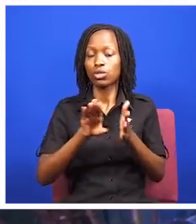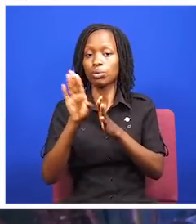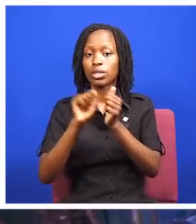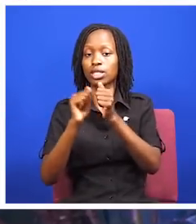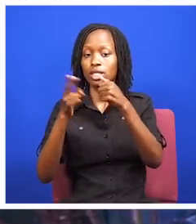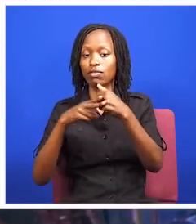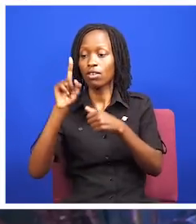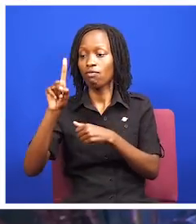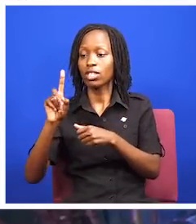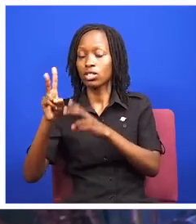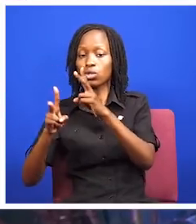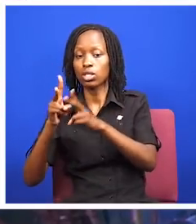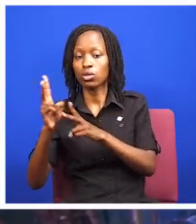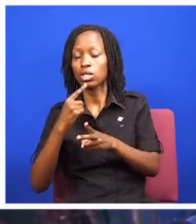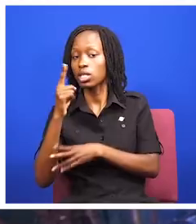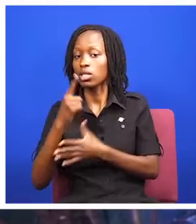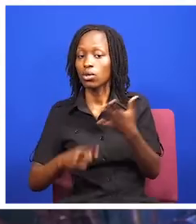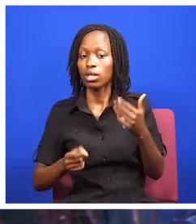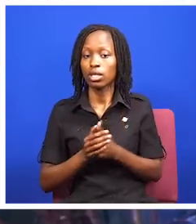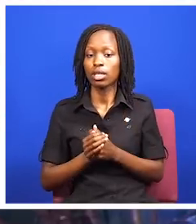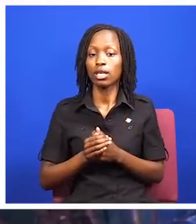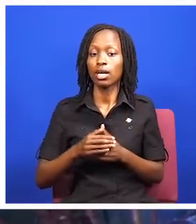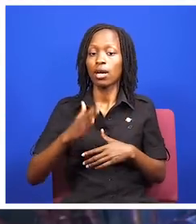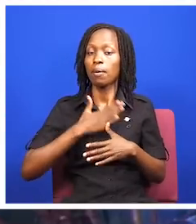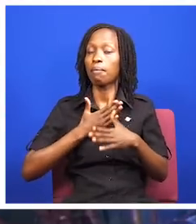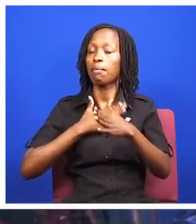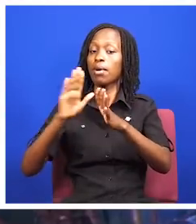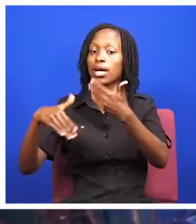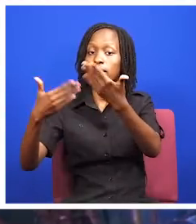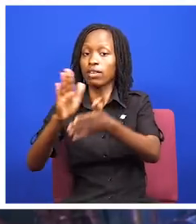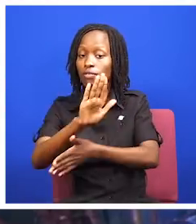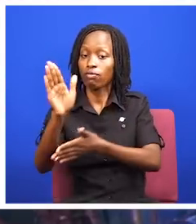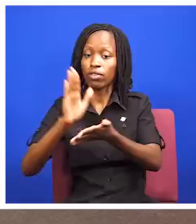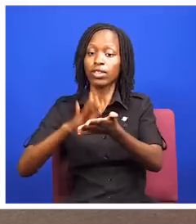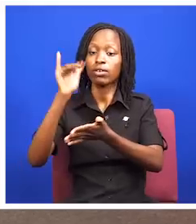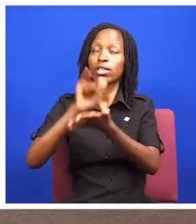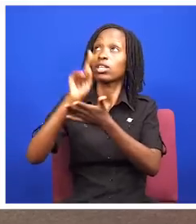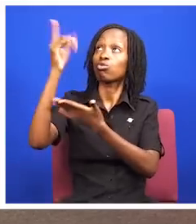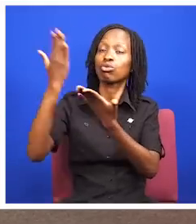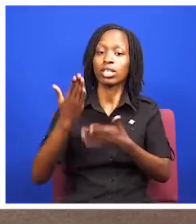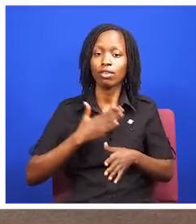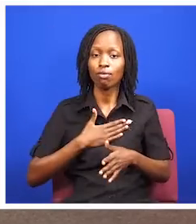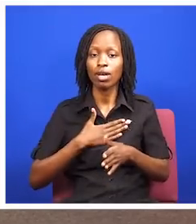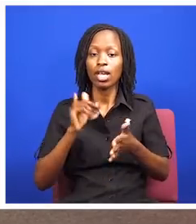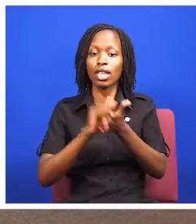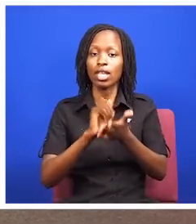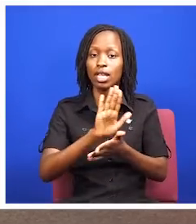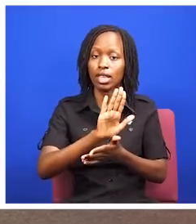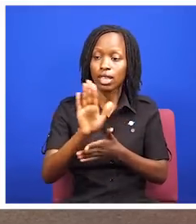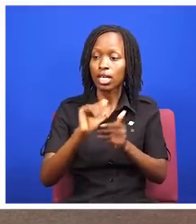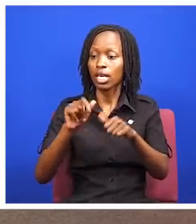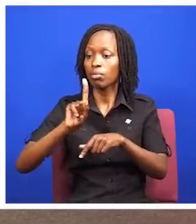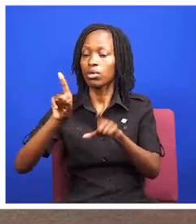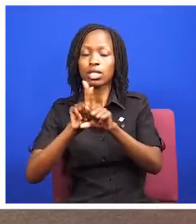chapter 17 and verse 22, and it says, I have given them the glory that you gave me, that they